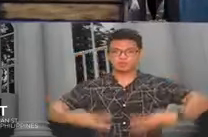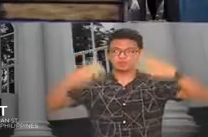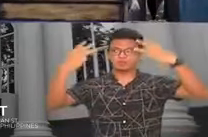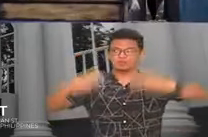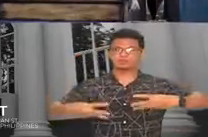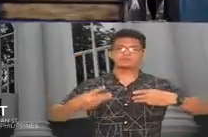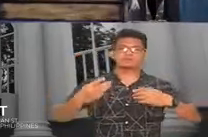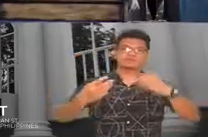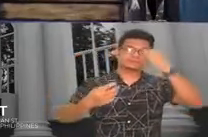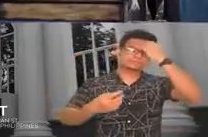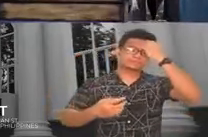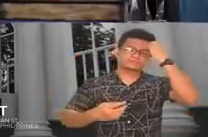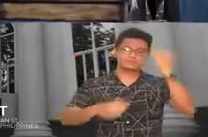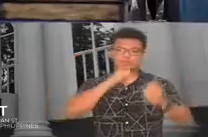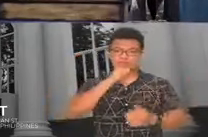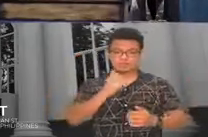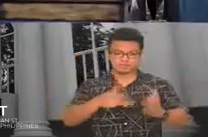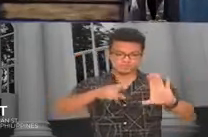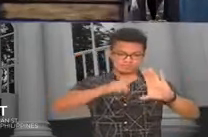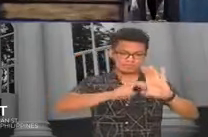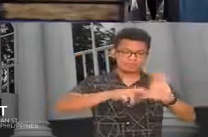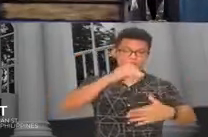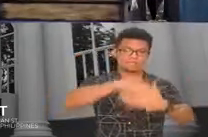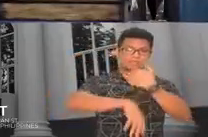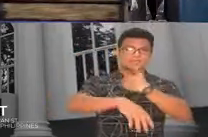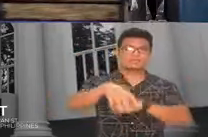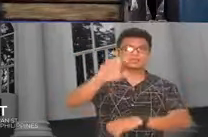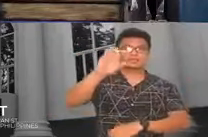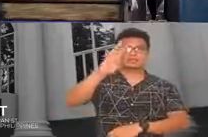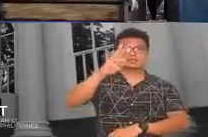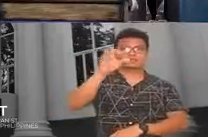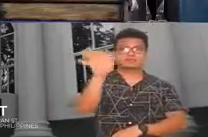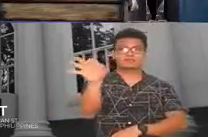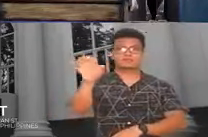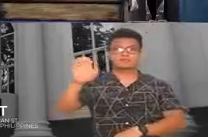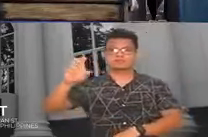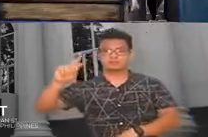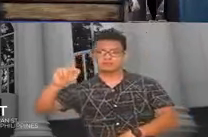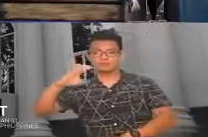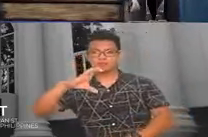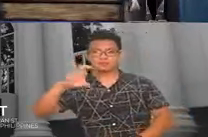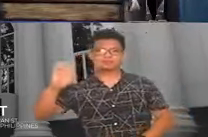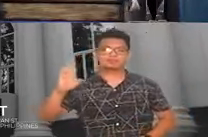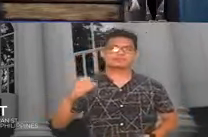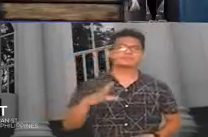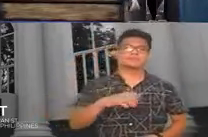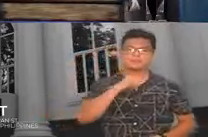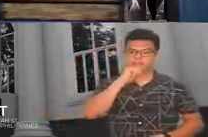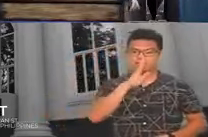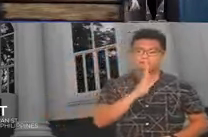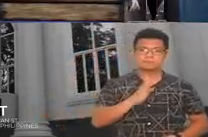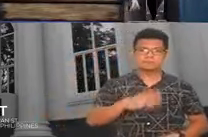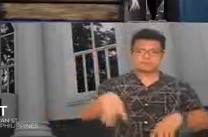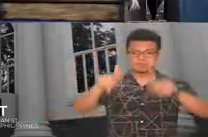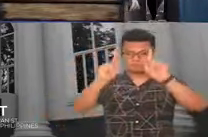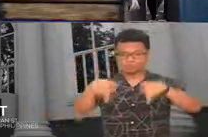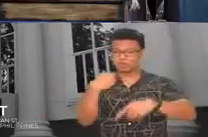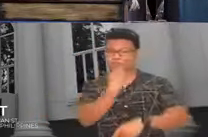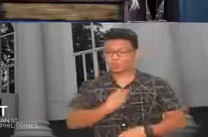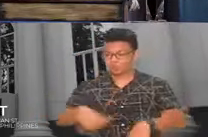Don't sit on the fence. Don't be a fence sitter.